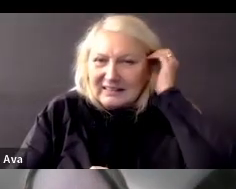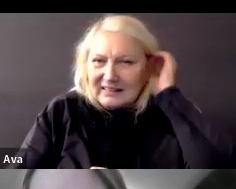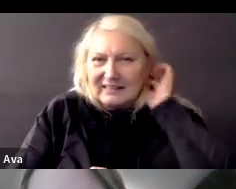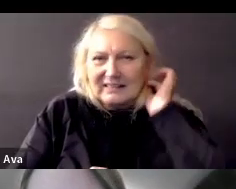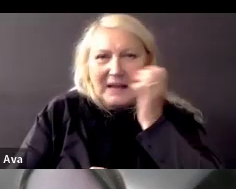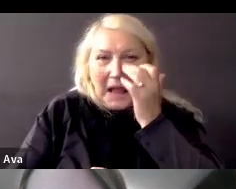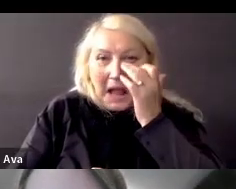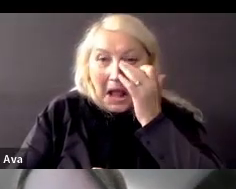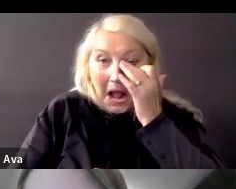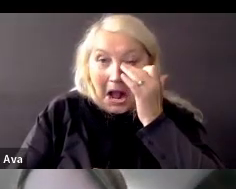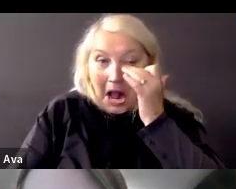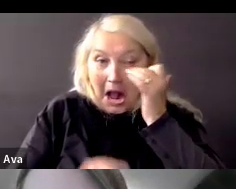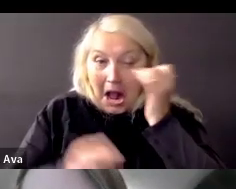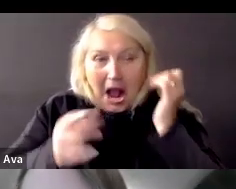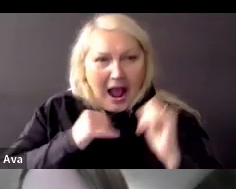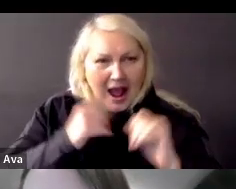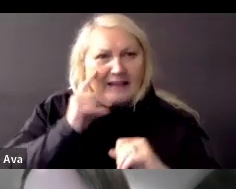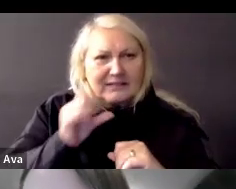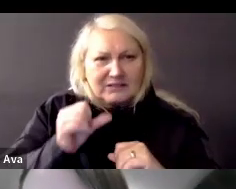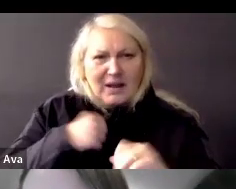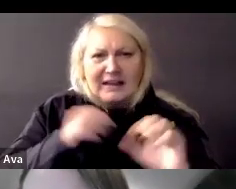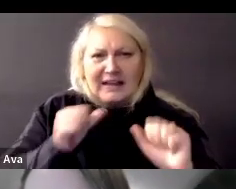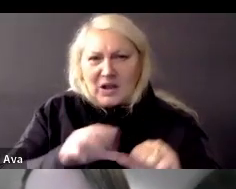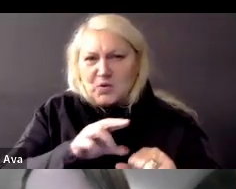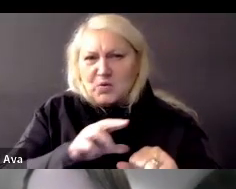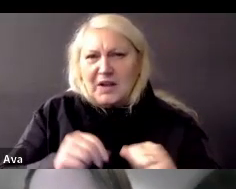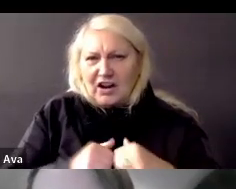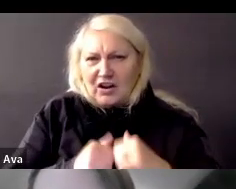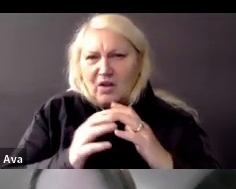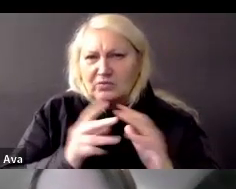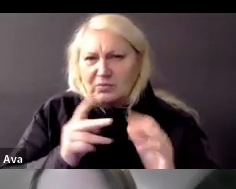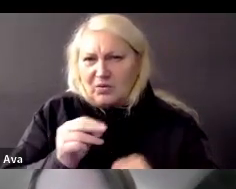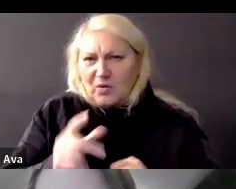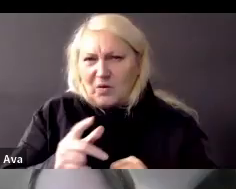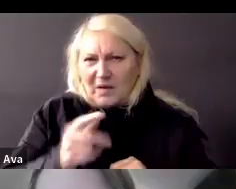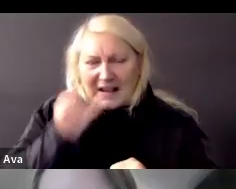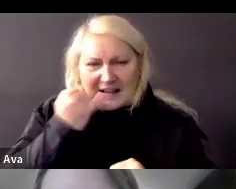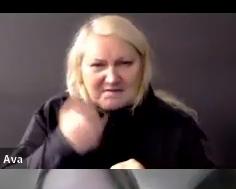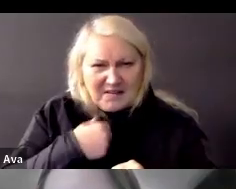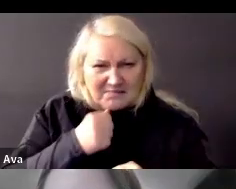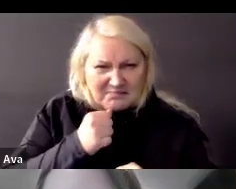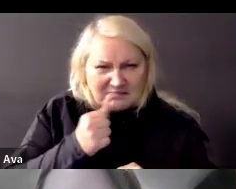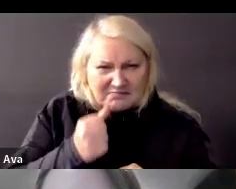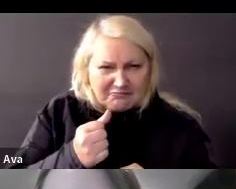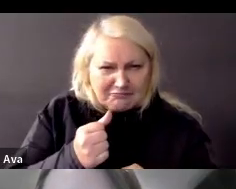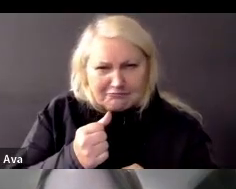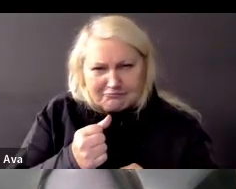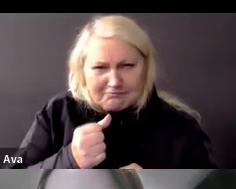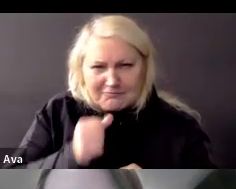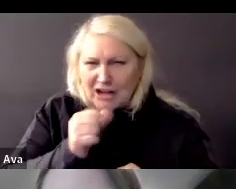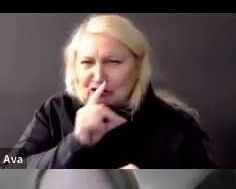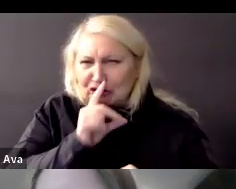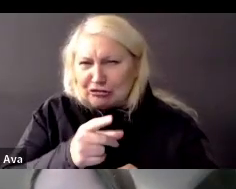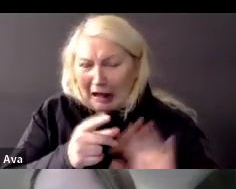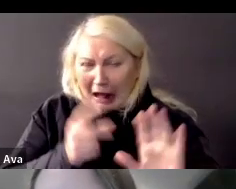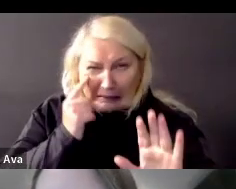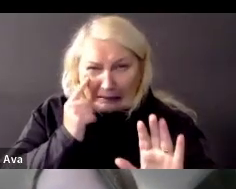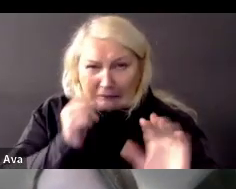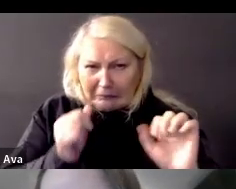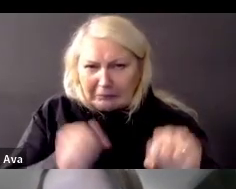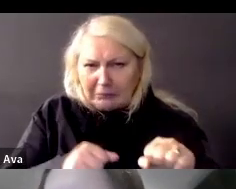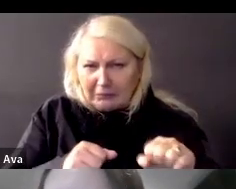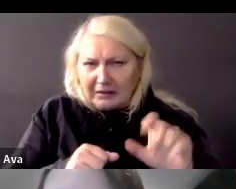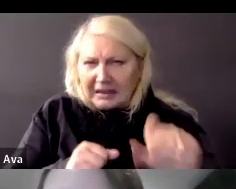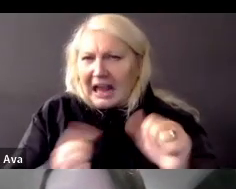I think so. Yes, I think we can relaunch the poll if I'm not mistaken. So we can do that.